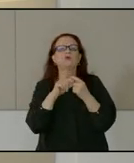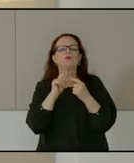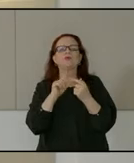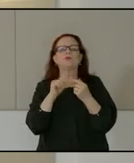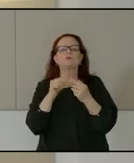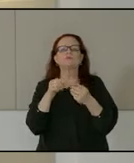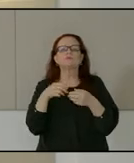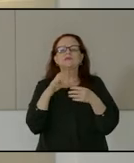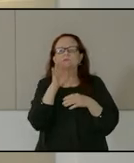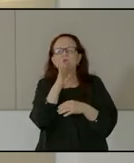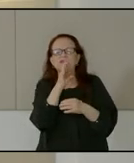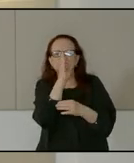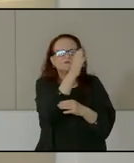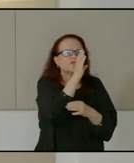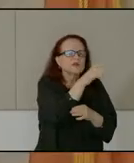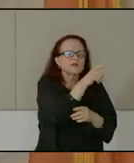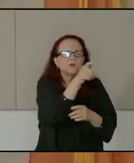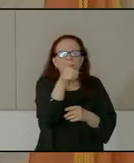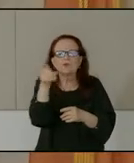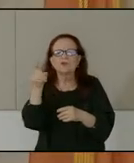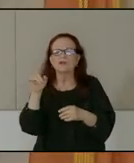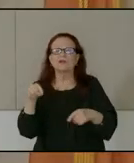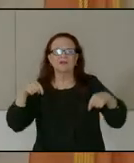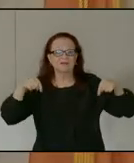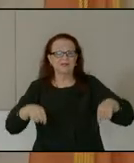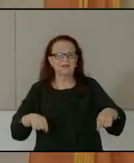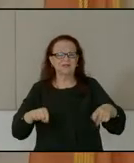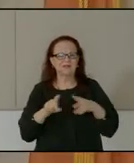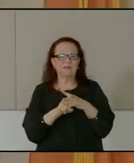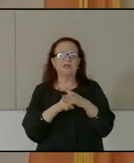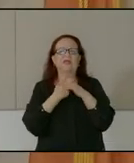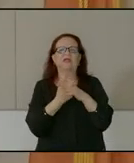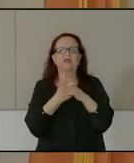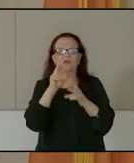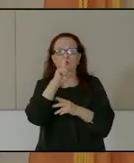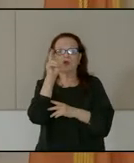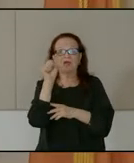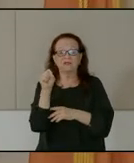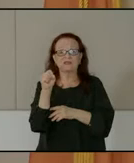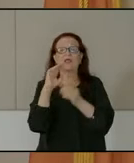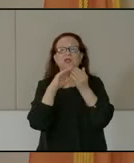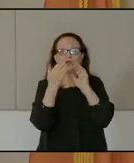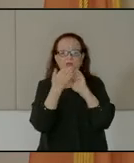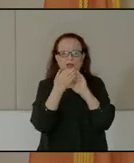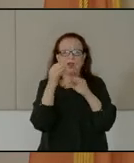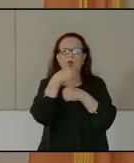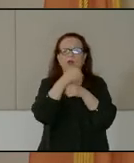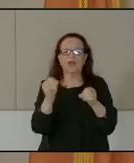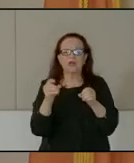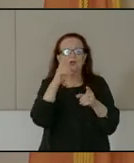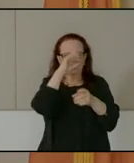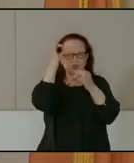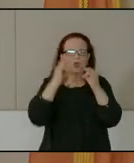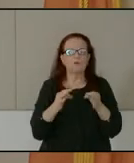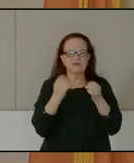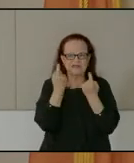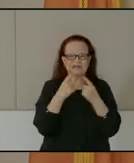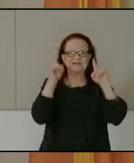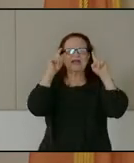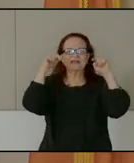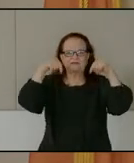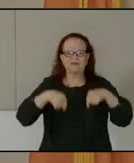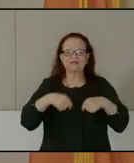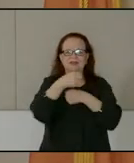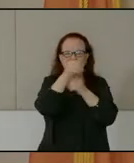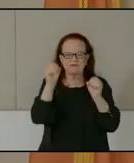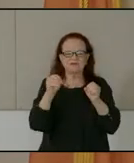for a moment. This is just the beginning. You as community organizations are going to determine the success of this office. I think if